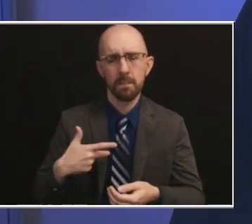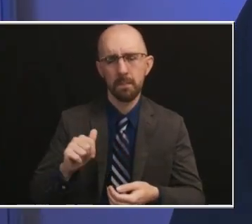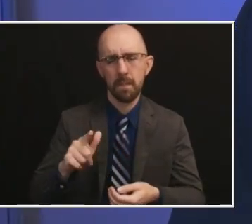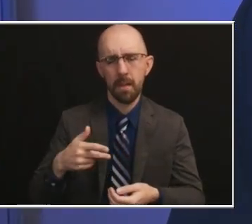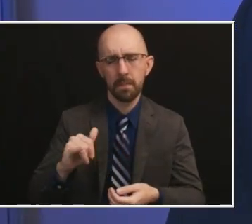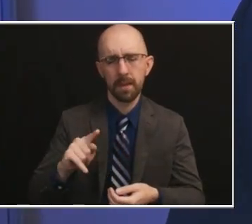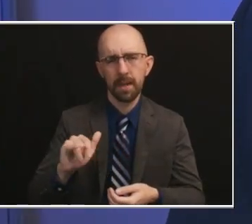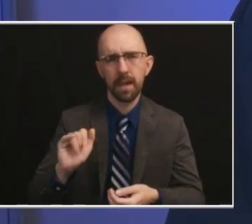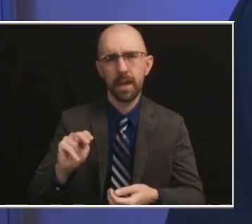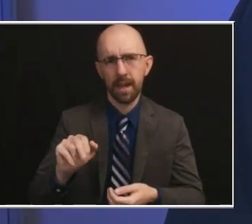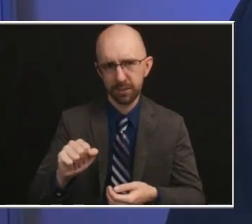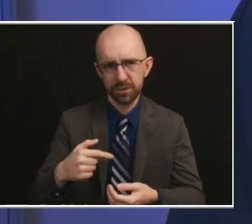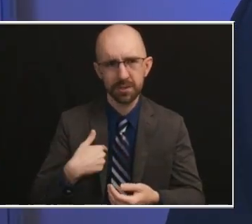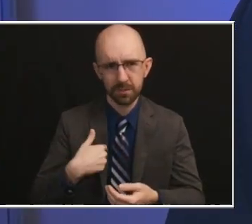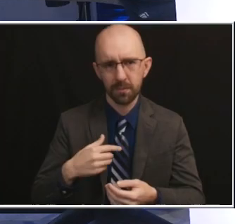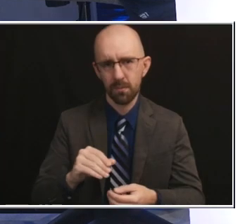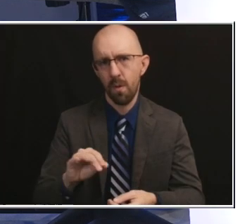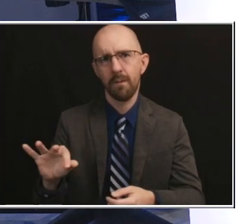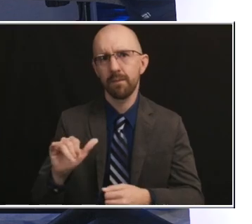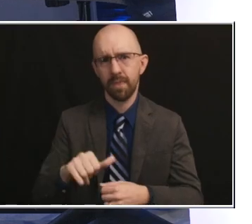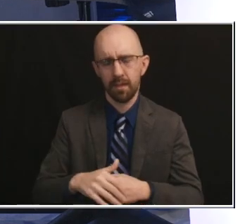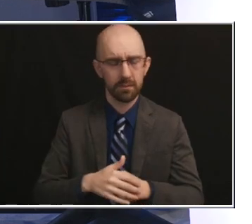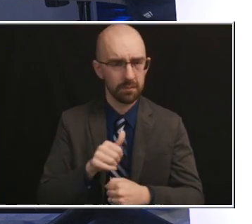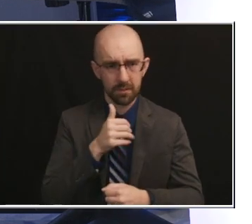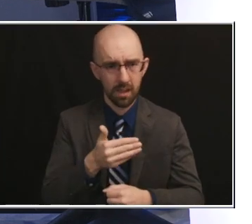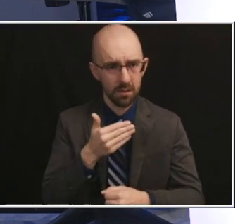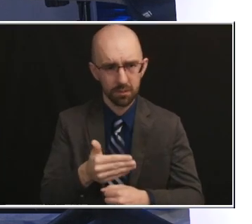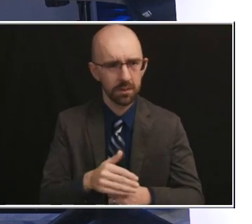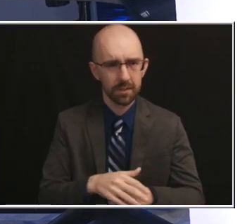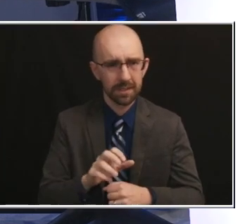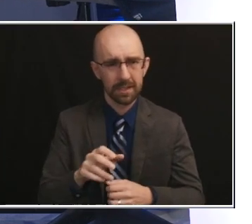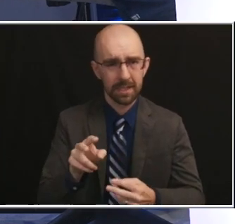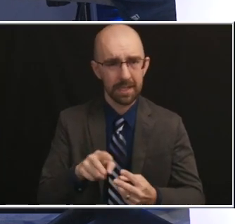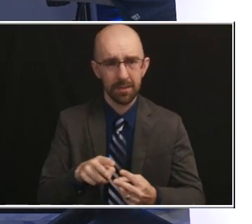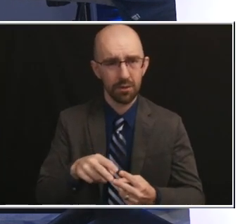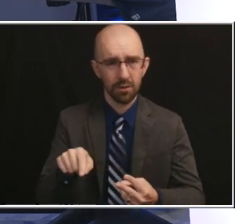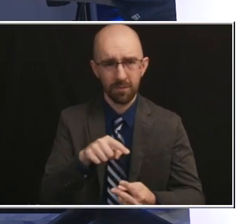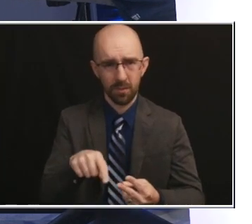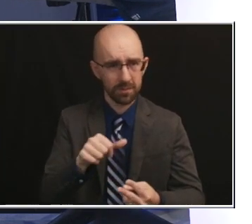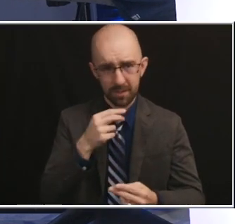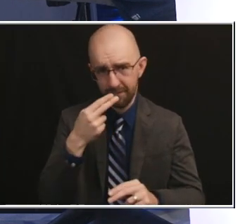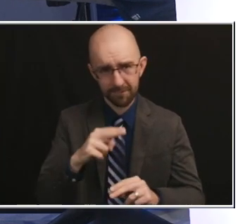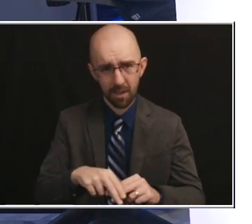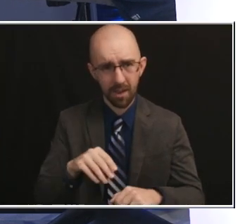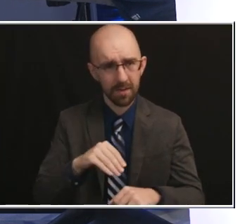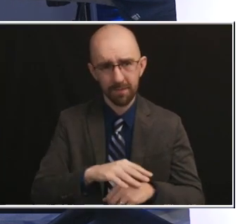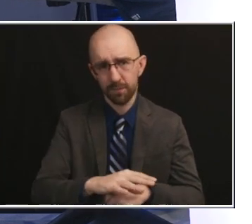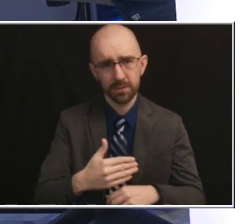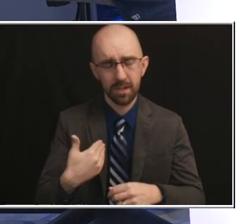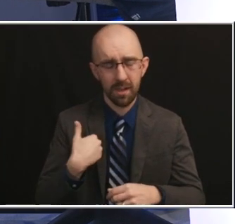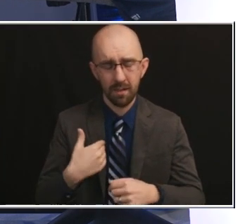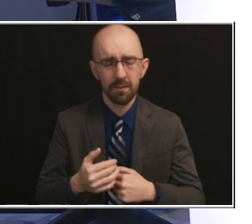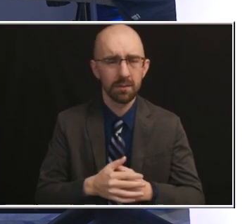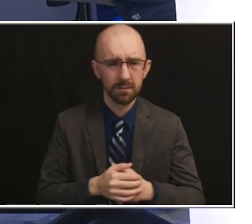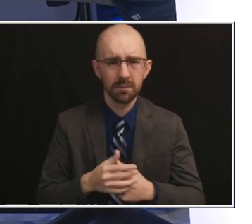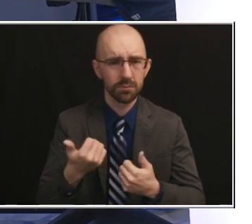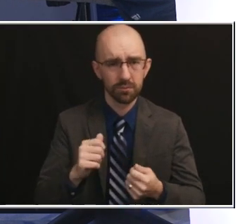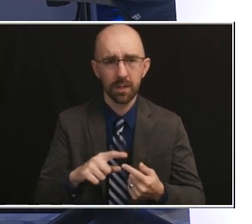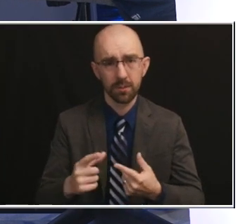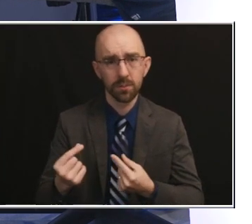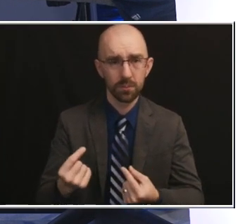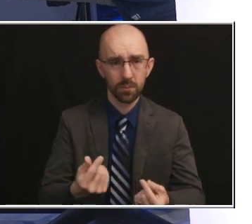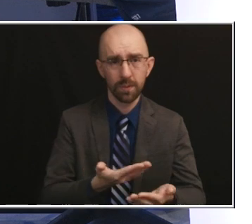that one. Not good. Neither one of those is a fun side effect to have when you're trying to do things in your